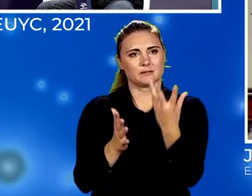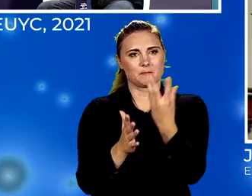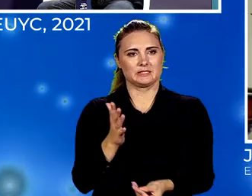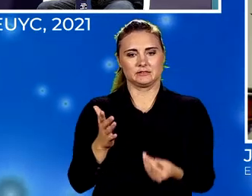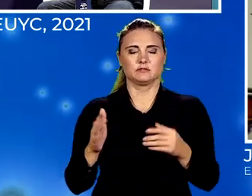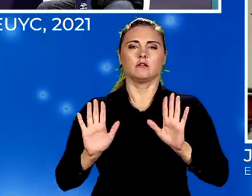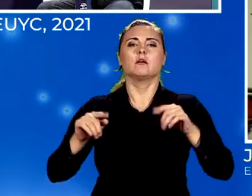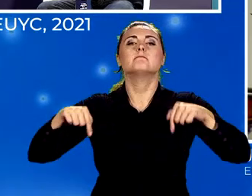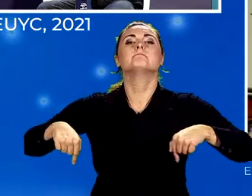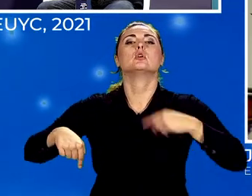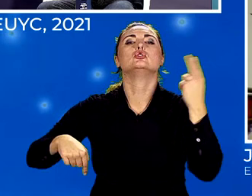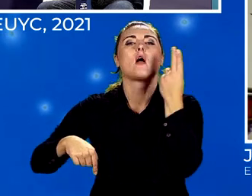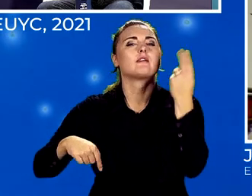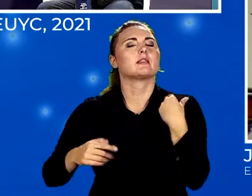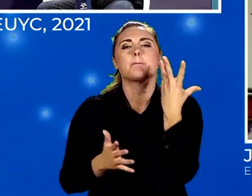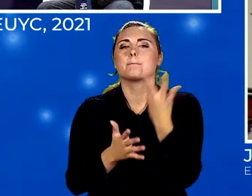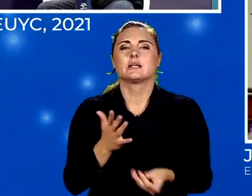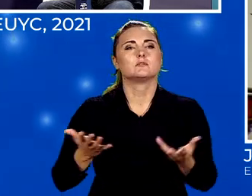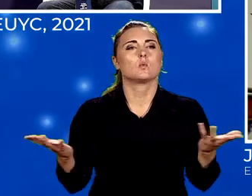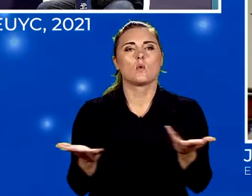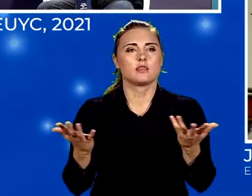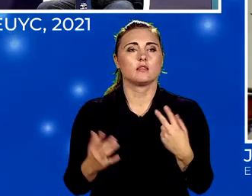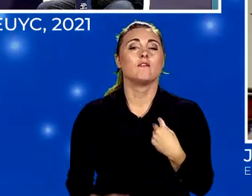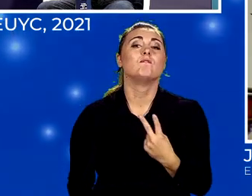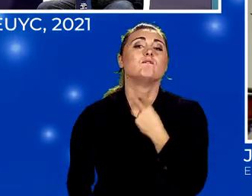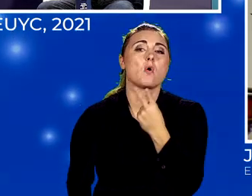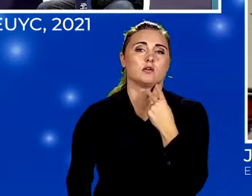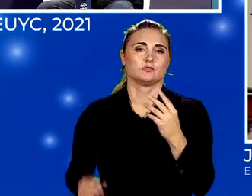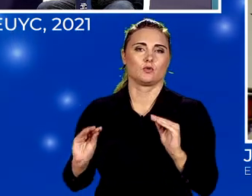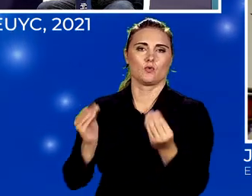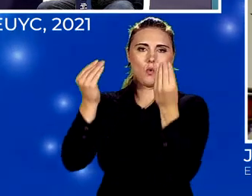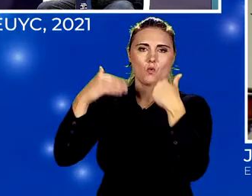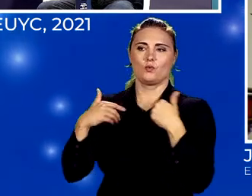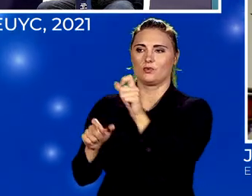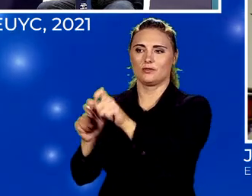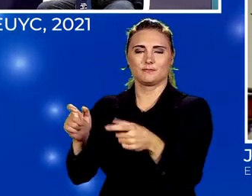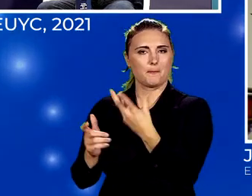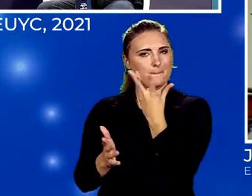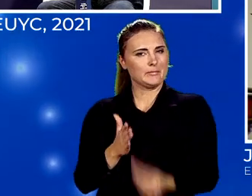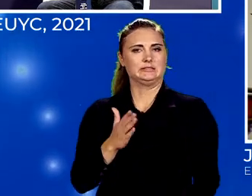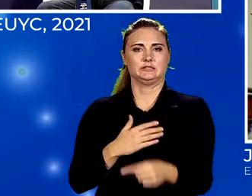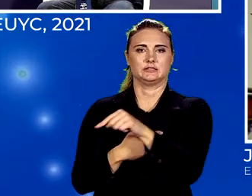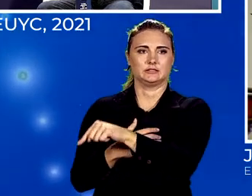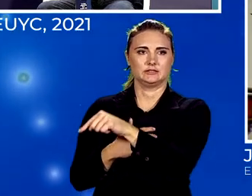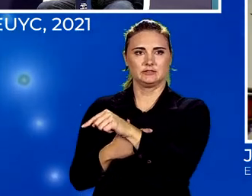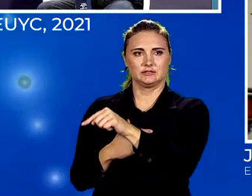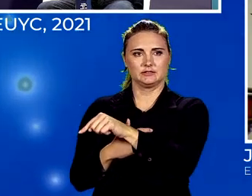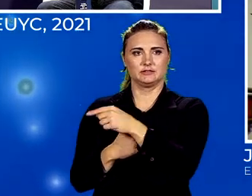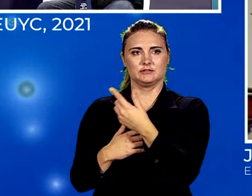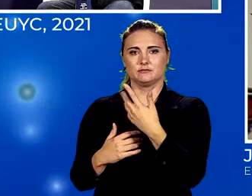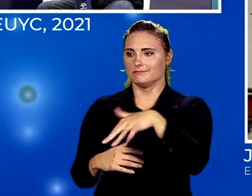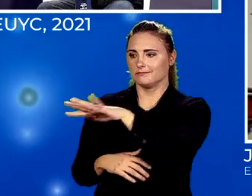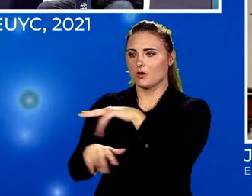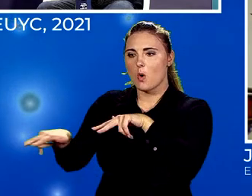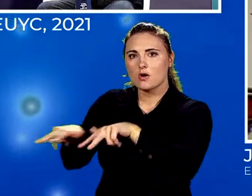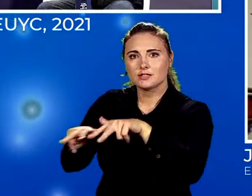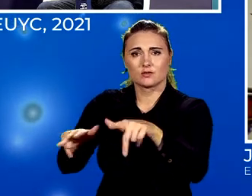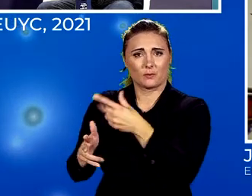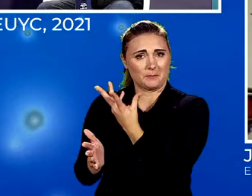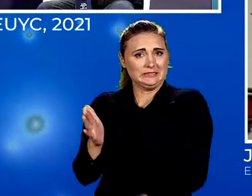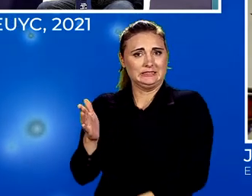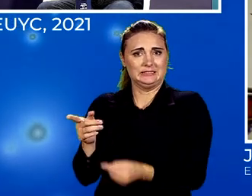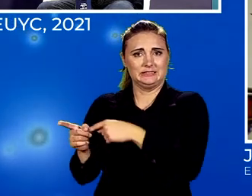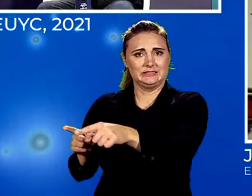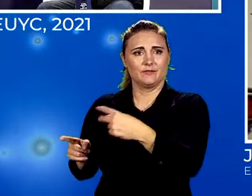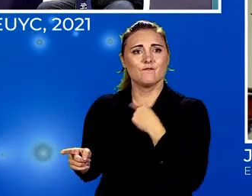that I'm missing the voice of young people and I'm missing the voice of youth work organizations. I think you